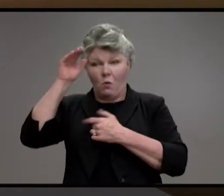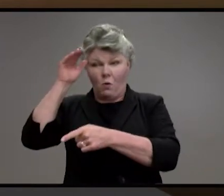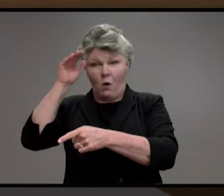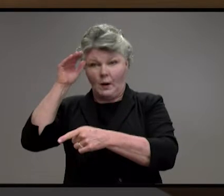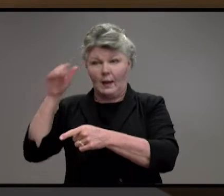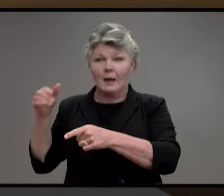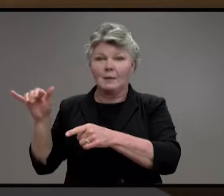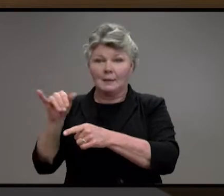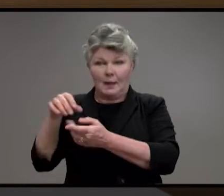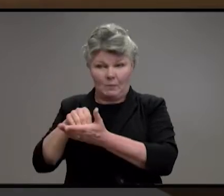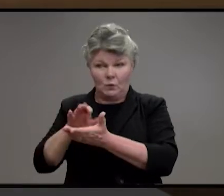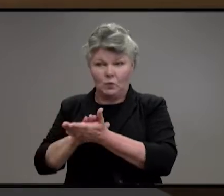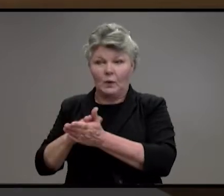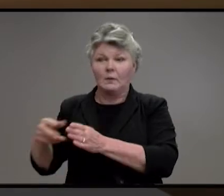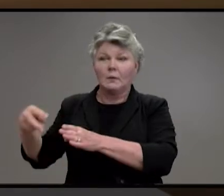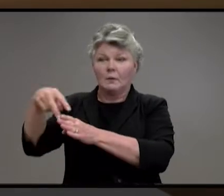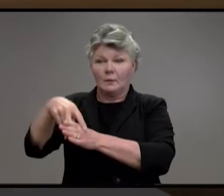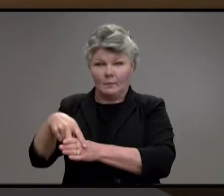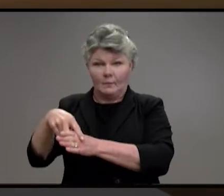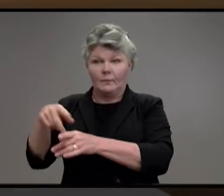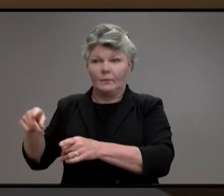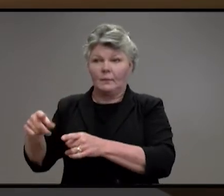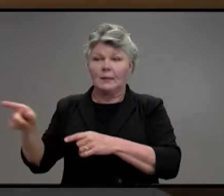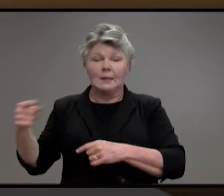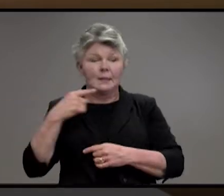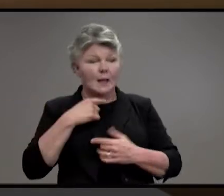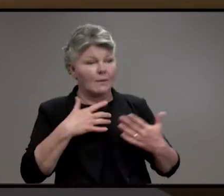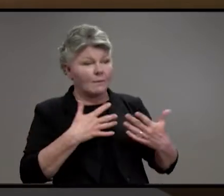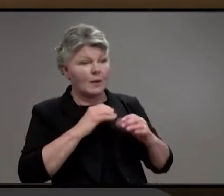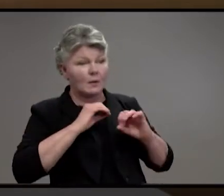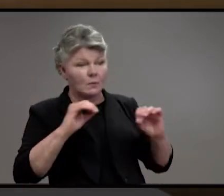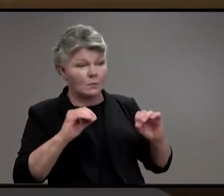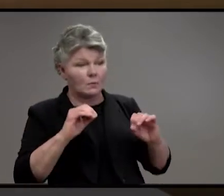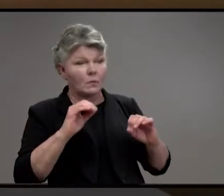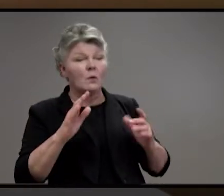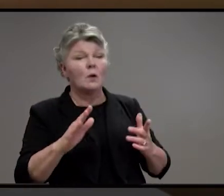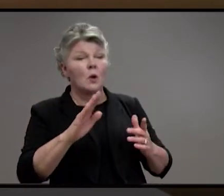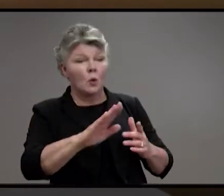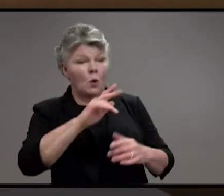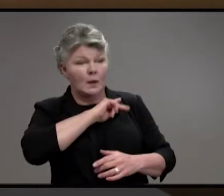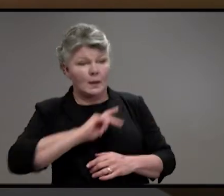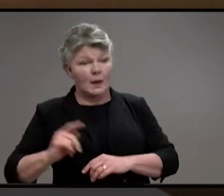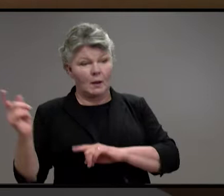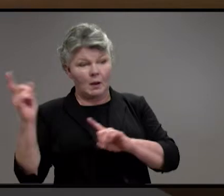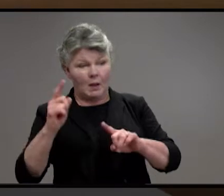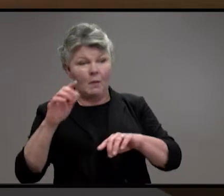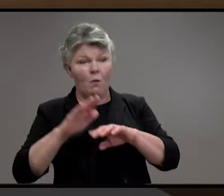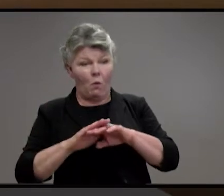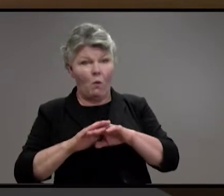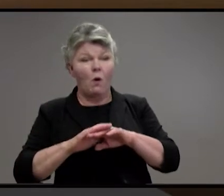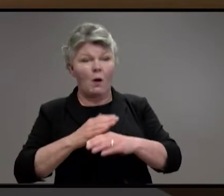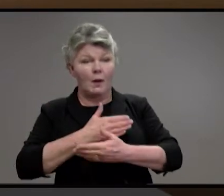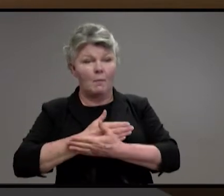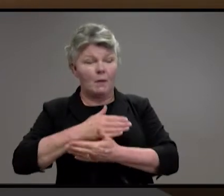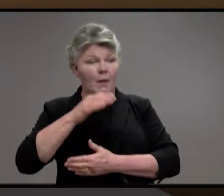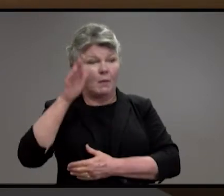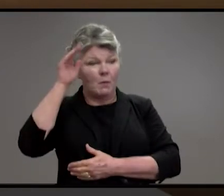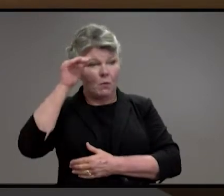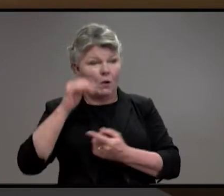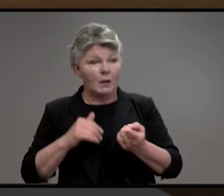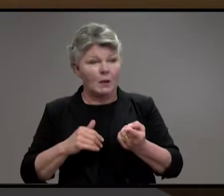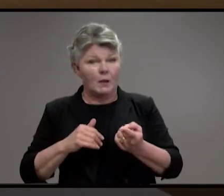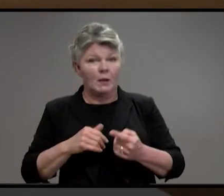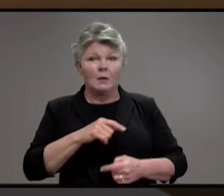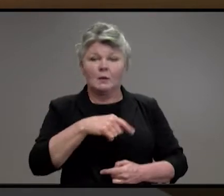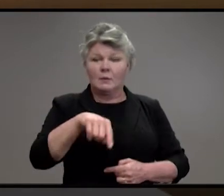just as it is written, "Fear not, daughter of Zion. Behold, your king is coming, sitting on a donkey's colt." His